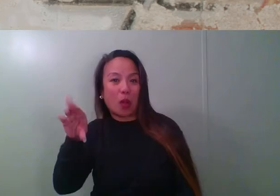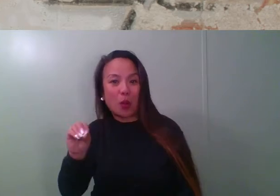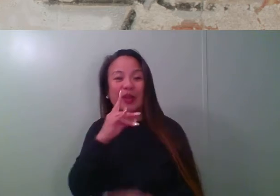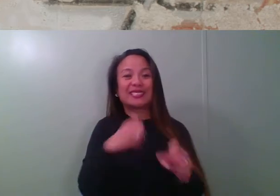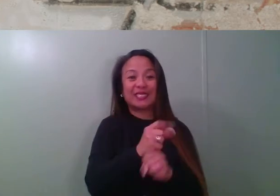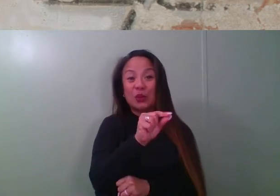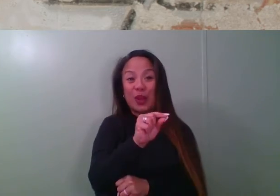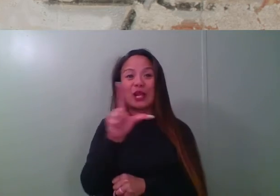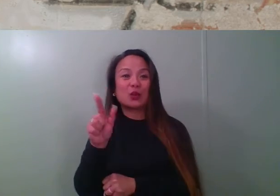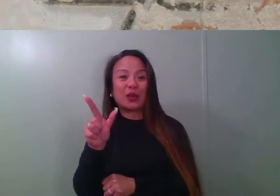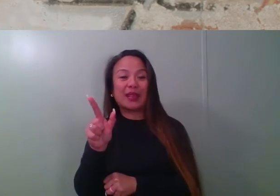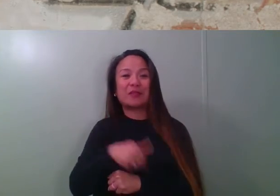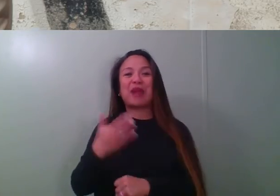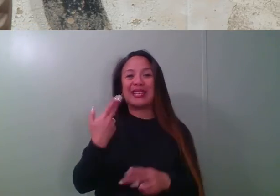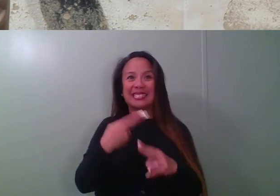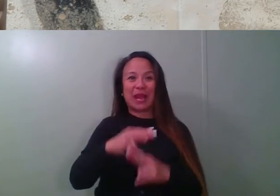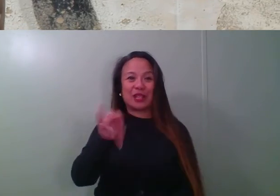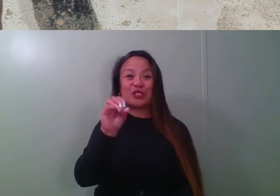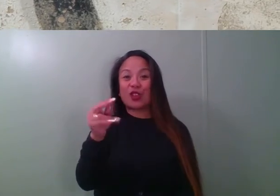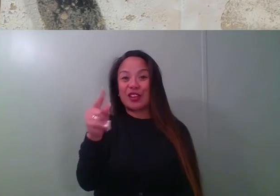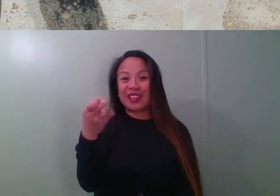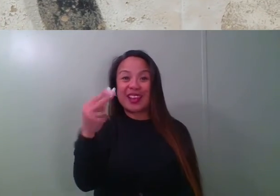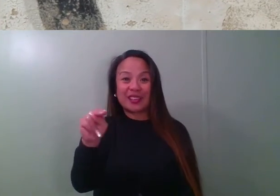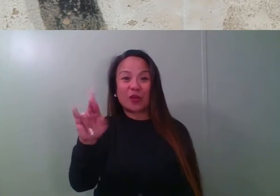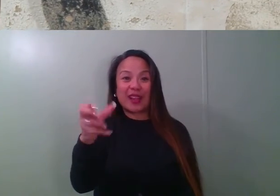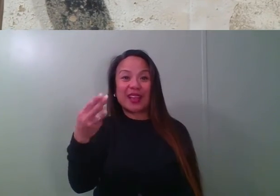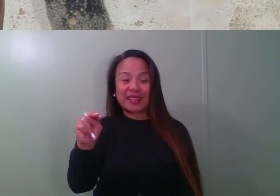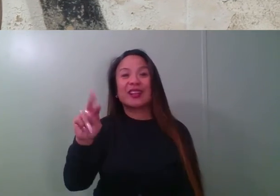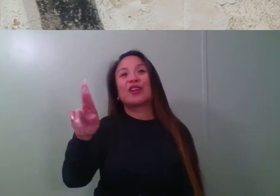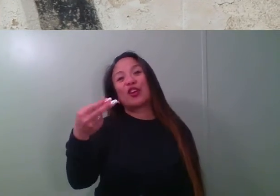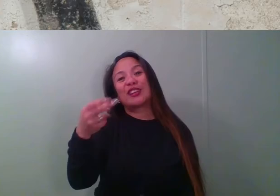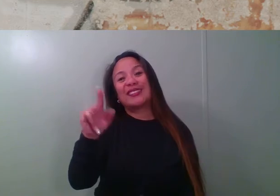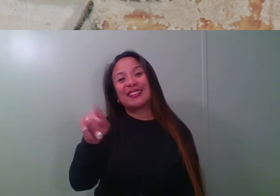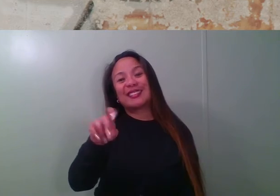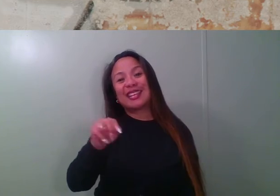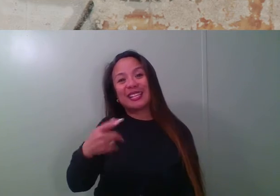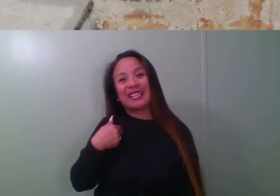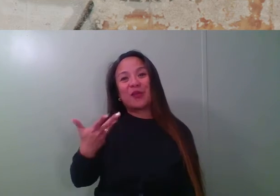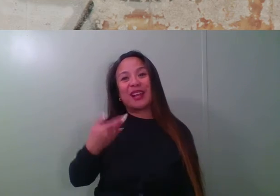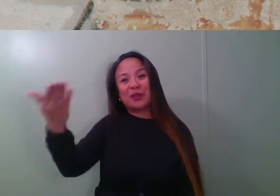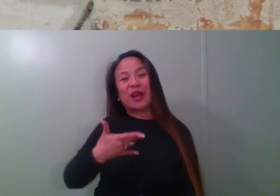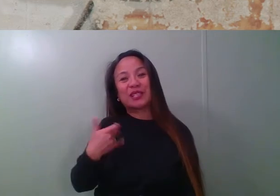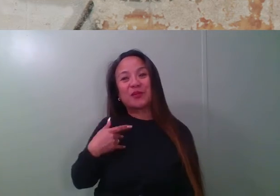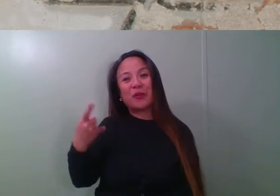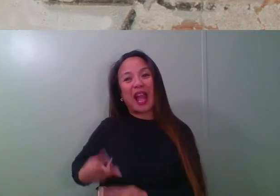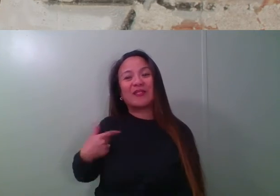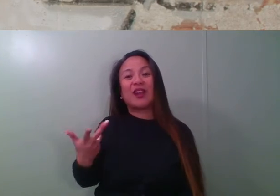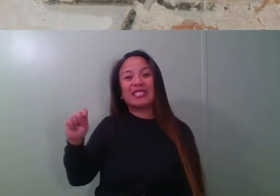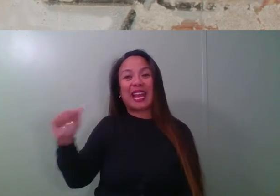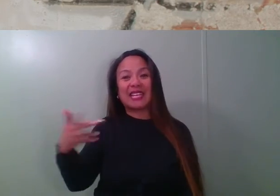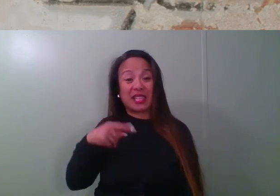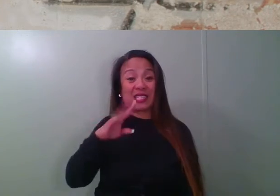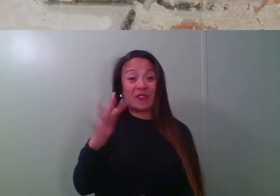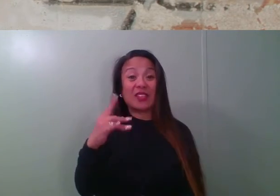2021. My name is Jonathan Ryan Hernandez, and it is a pleasure to welcome you on behalf of the city of Santa Ana and as a resident of this great city. This is